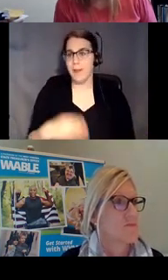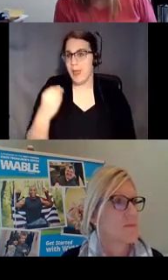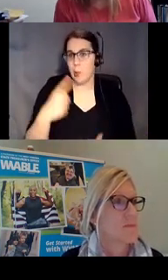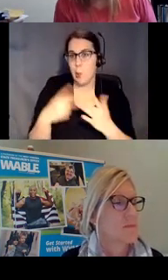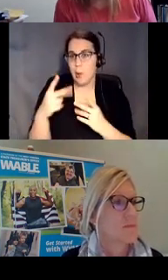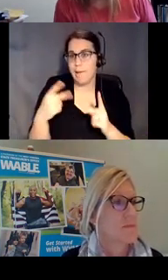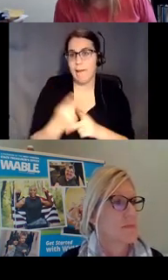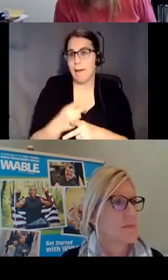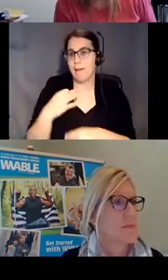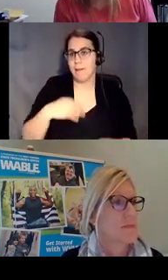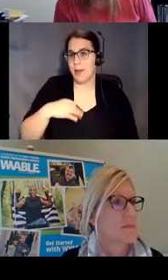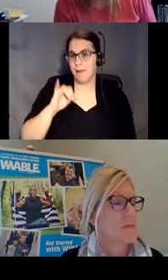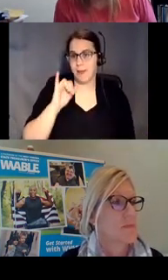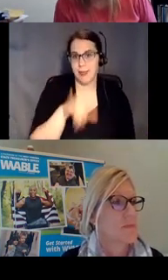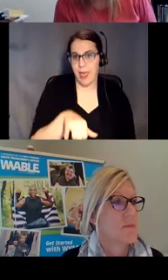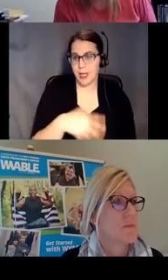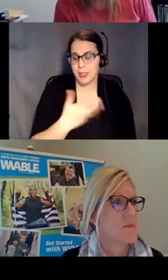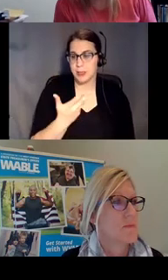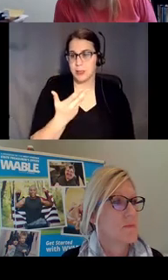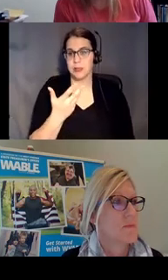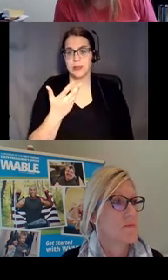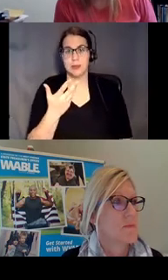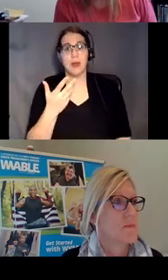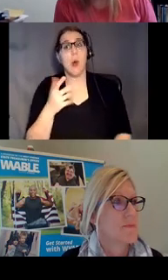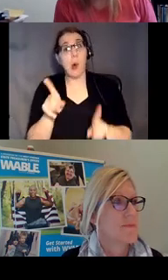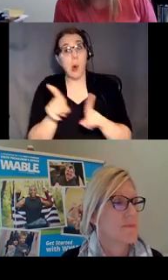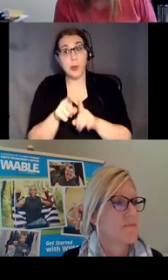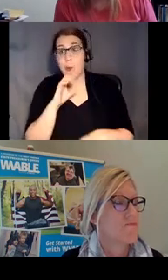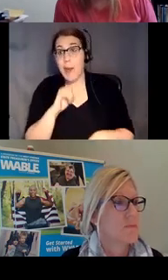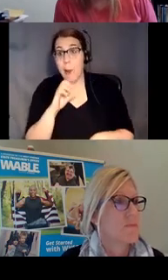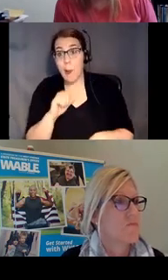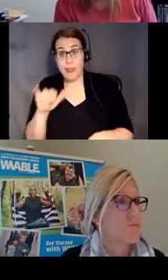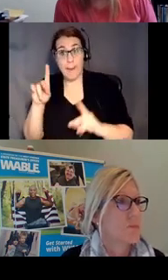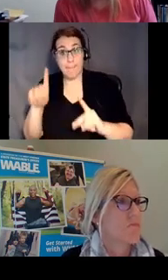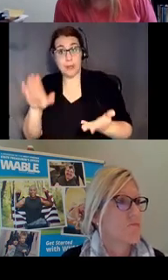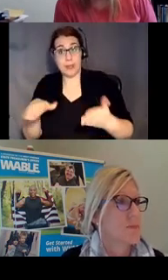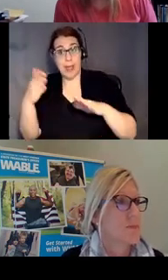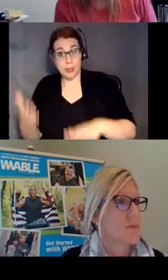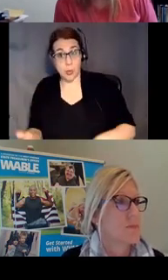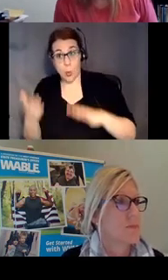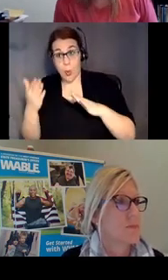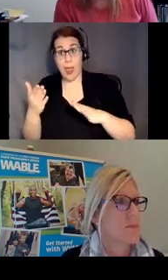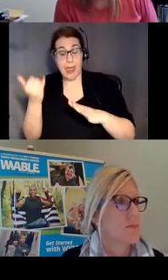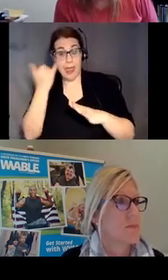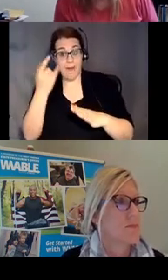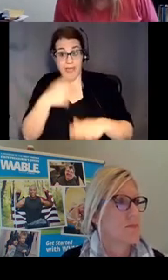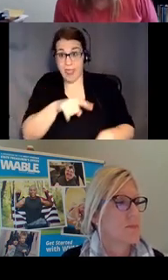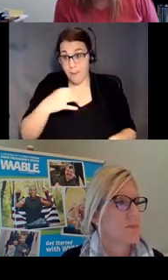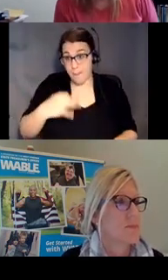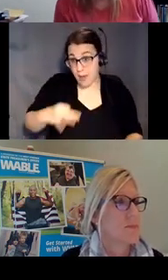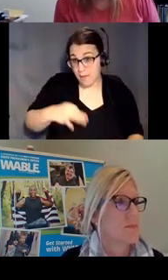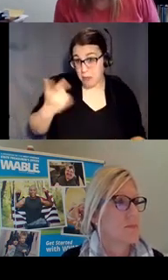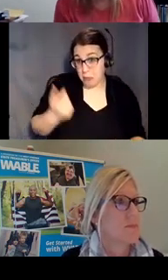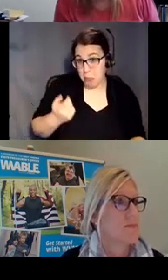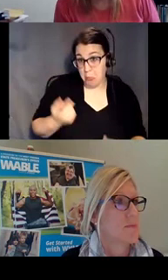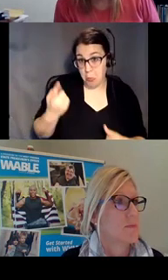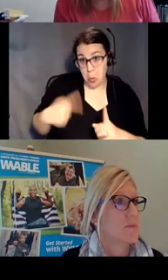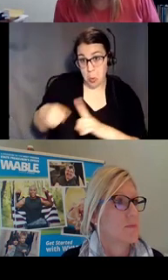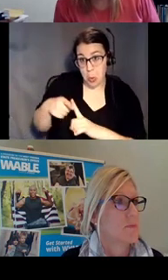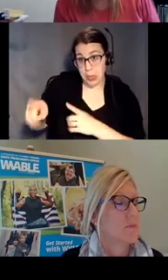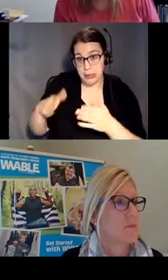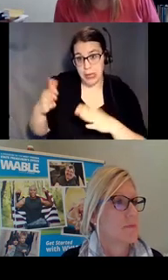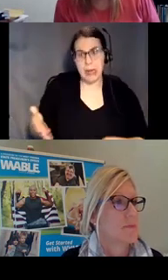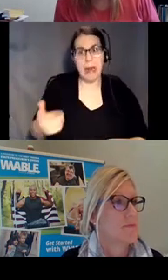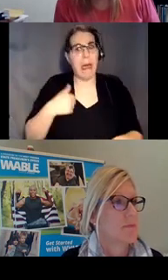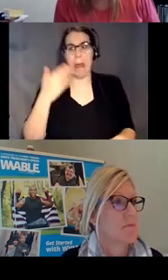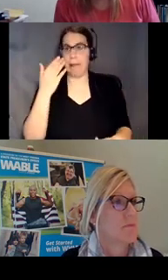is and how old the person who passed away was and whether they were receiving the benefit when they died. So I know that that's a really lawyer